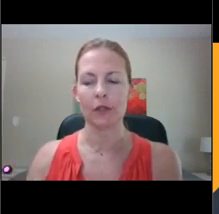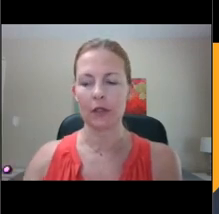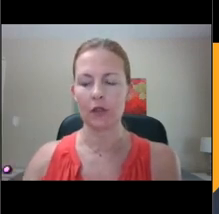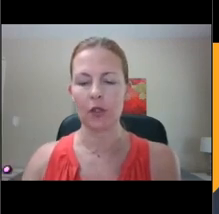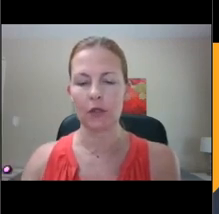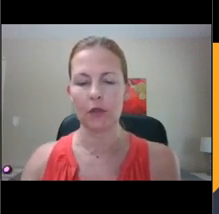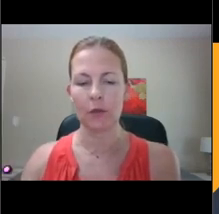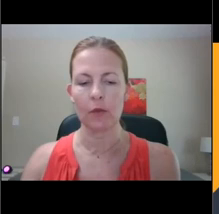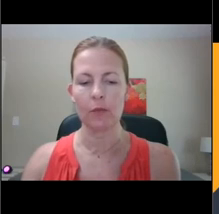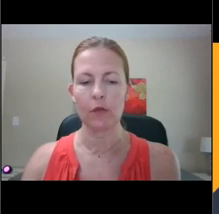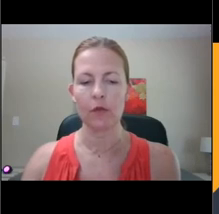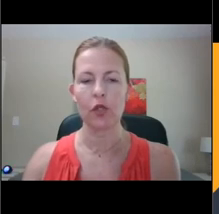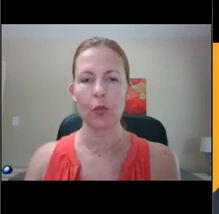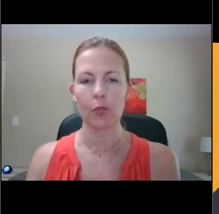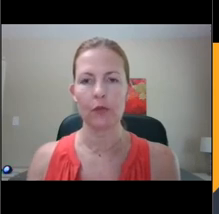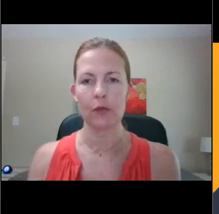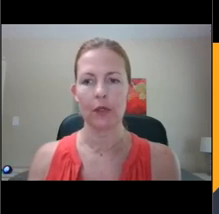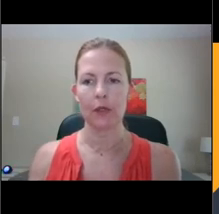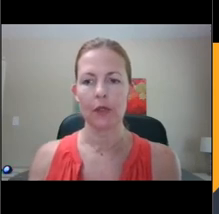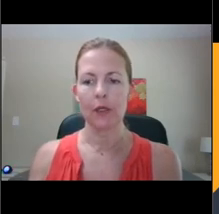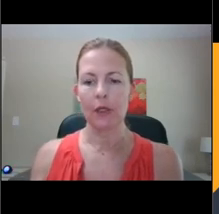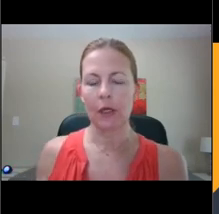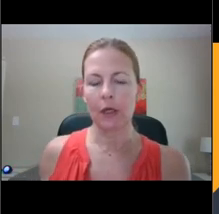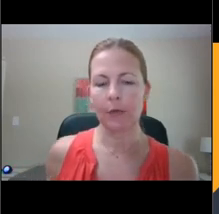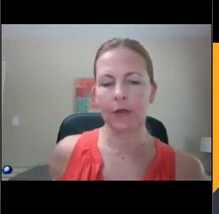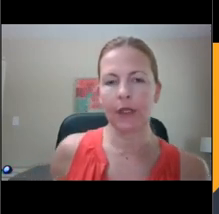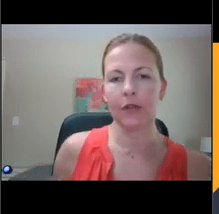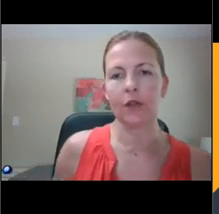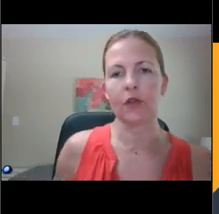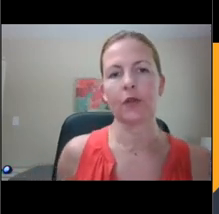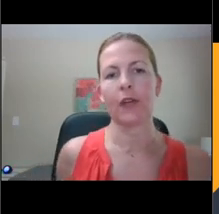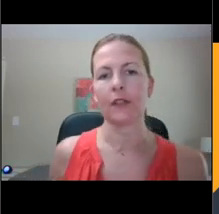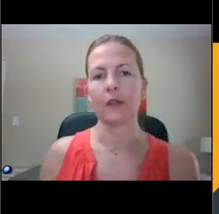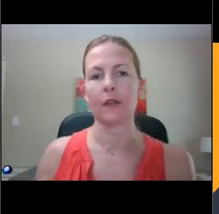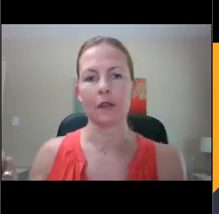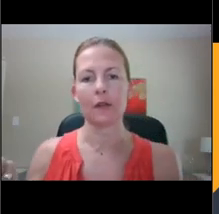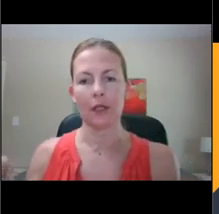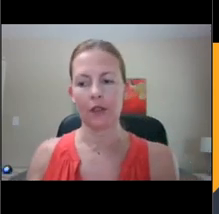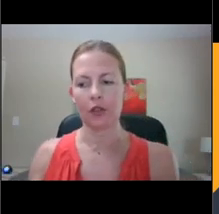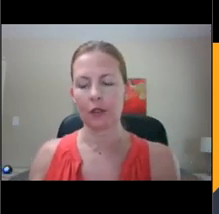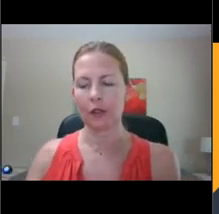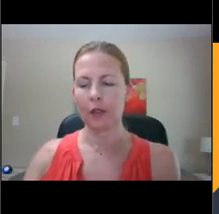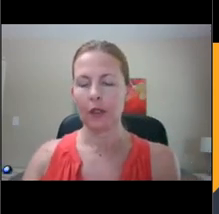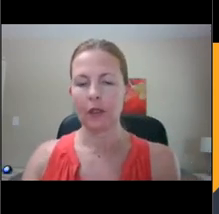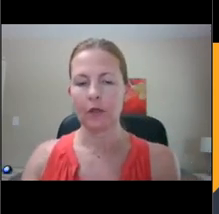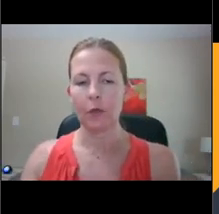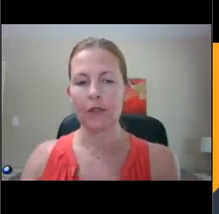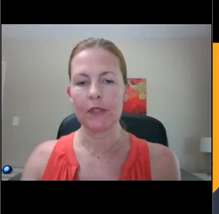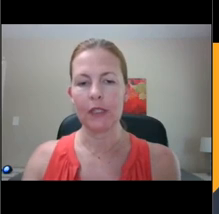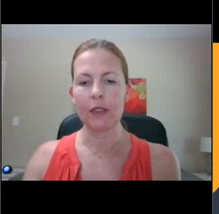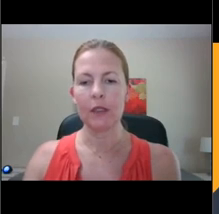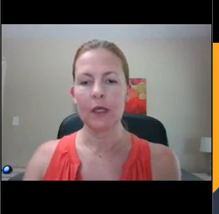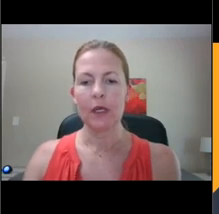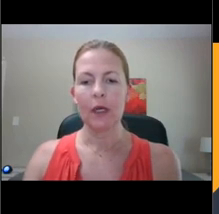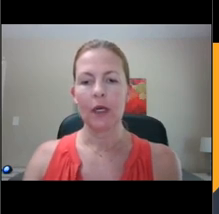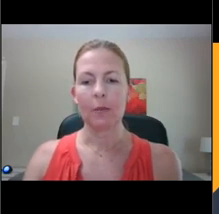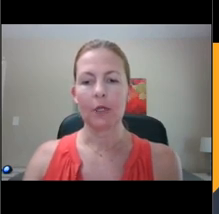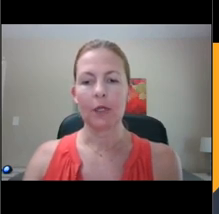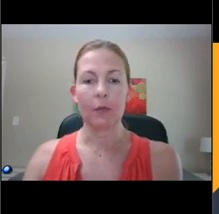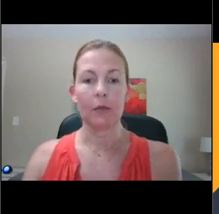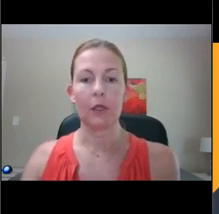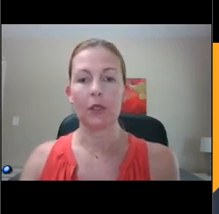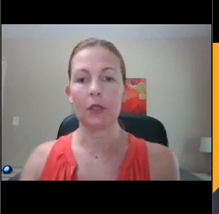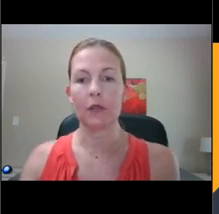wall of it is not very sturdy. So the, the soap is the, um, the thing is the surfactant that, that actually is what's needed.